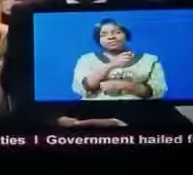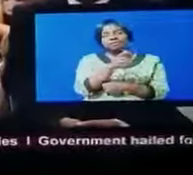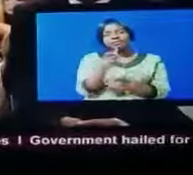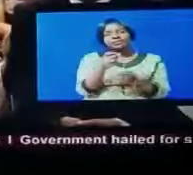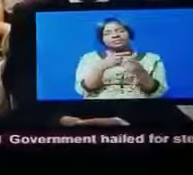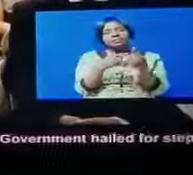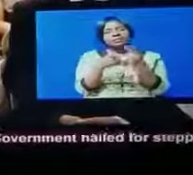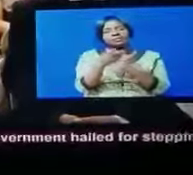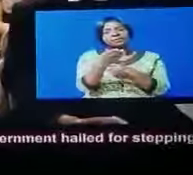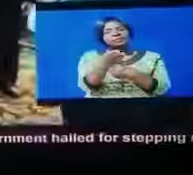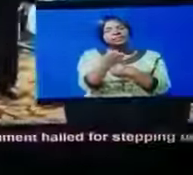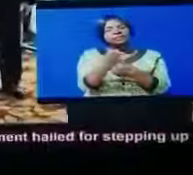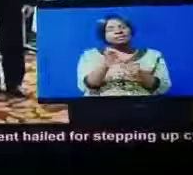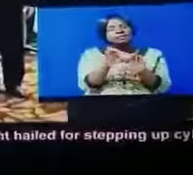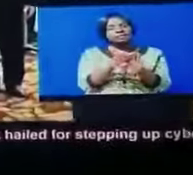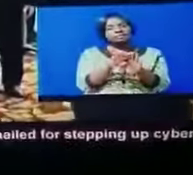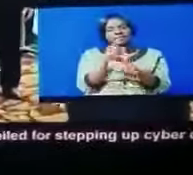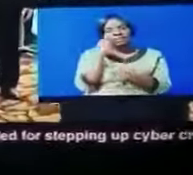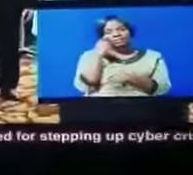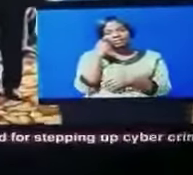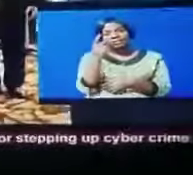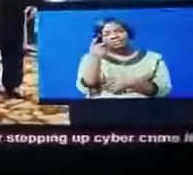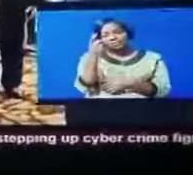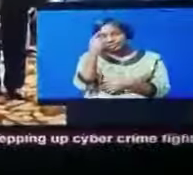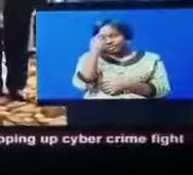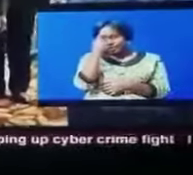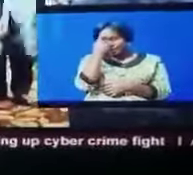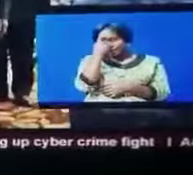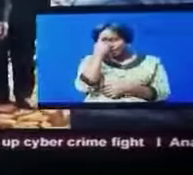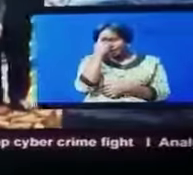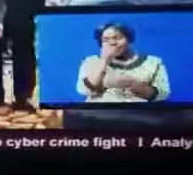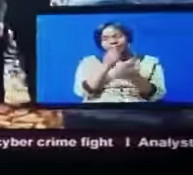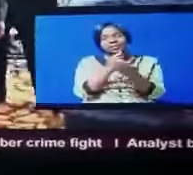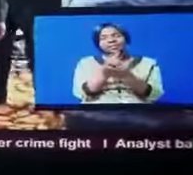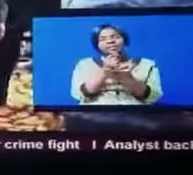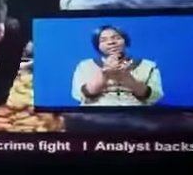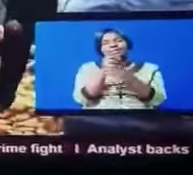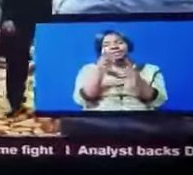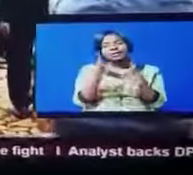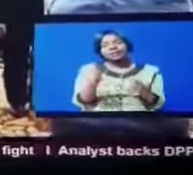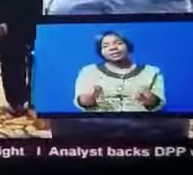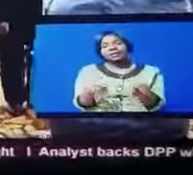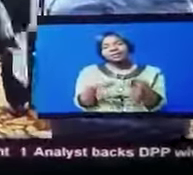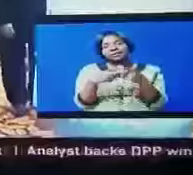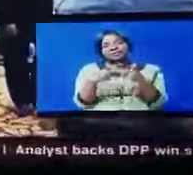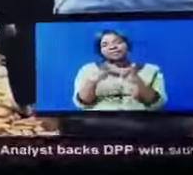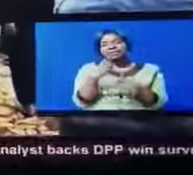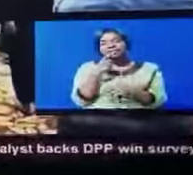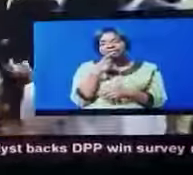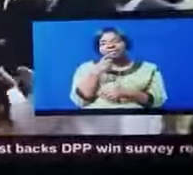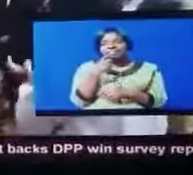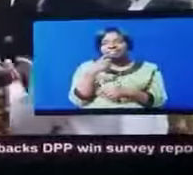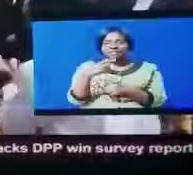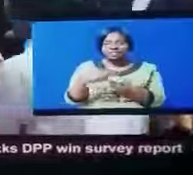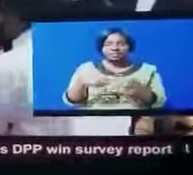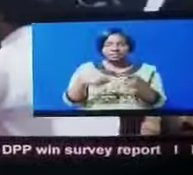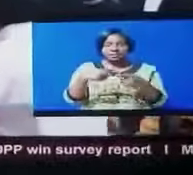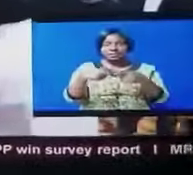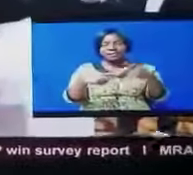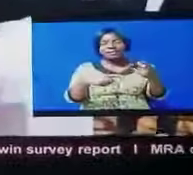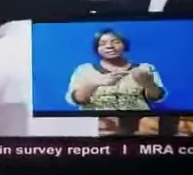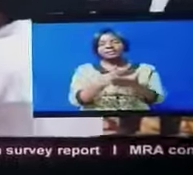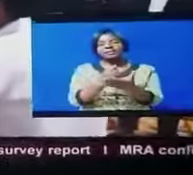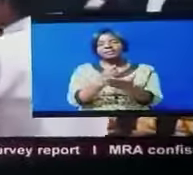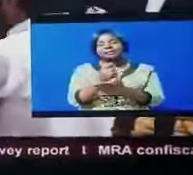true sign that India is for humanity, hence will continue assisting Malawi in different ways as one way of embracing